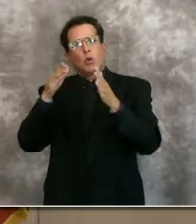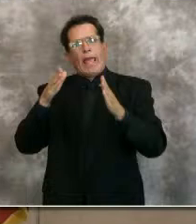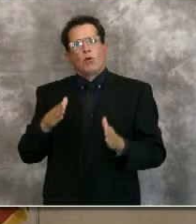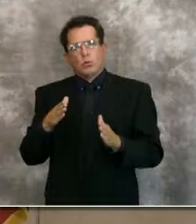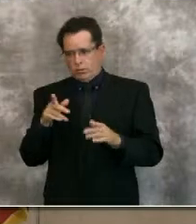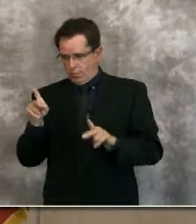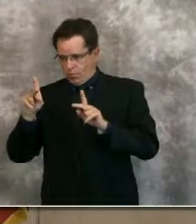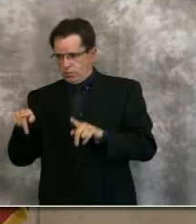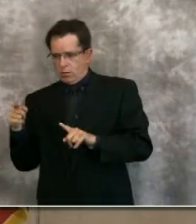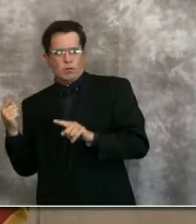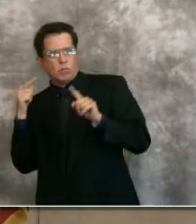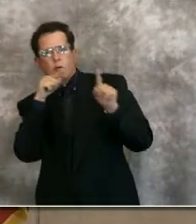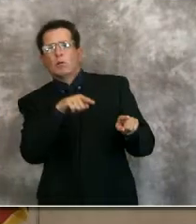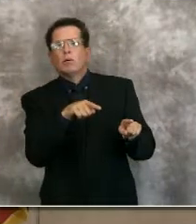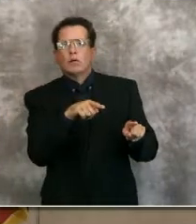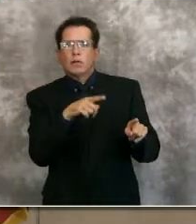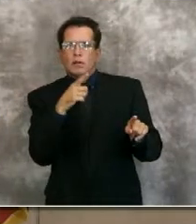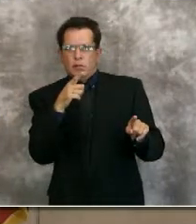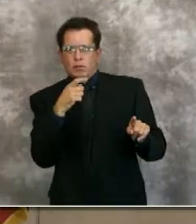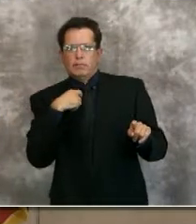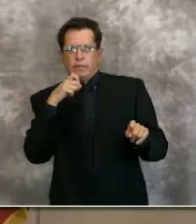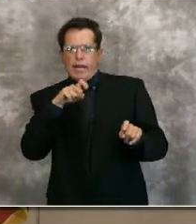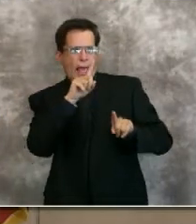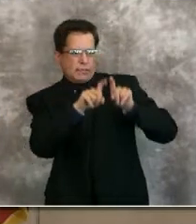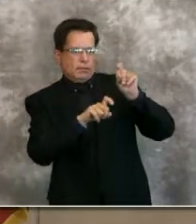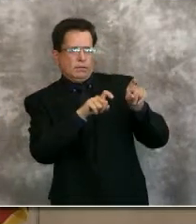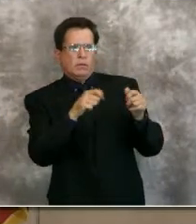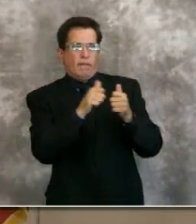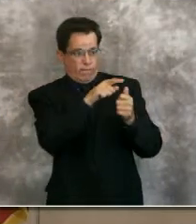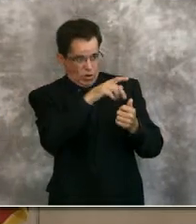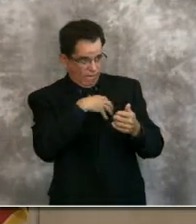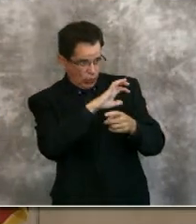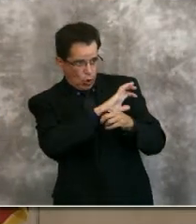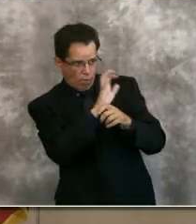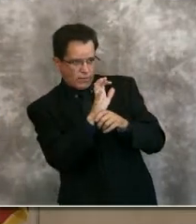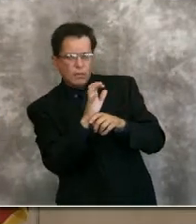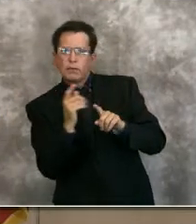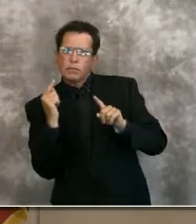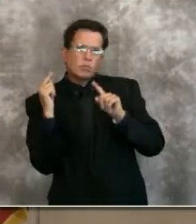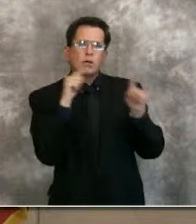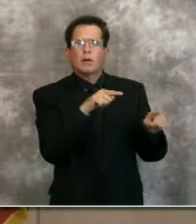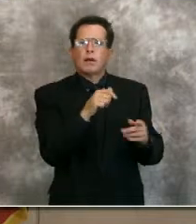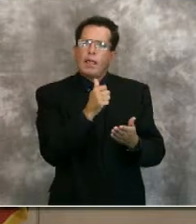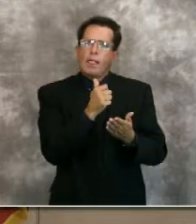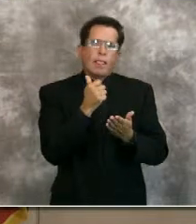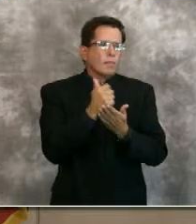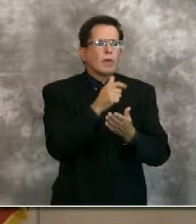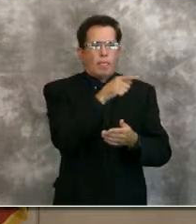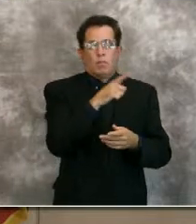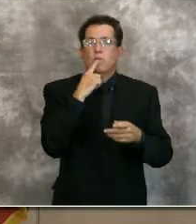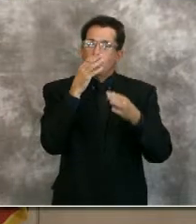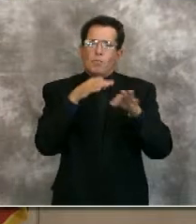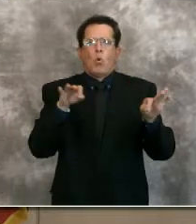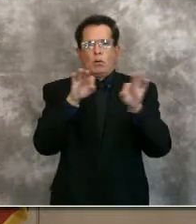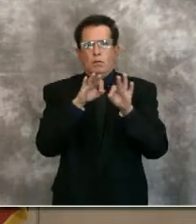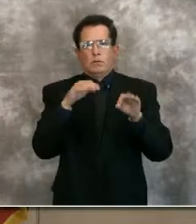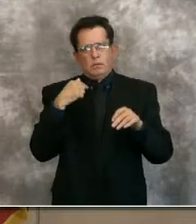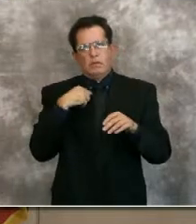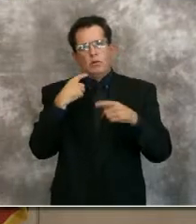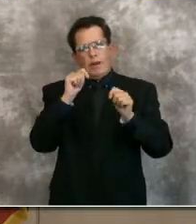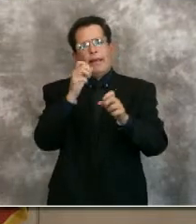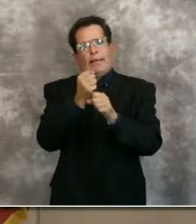COVID, and the need to give us information. First, it's extremely important that we get as much detailed information